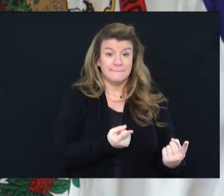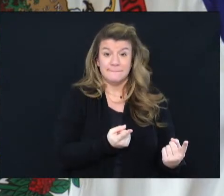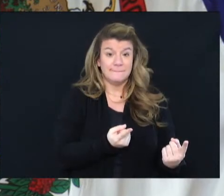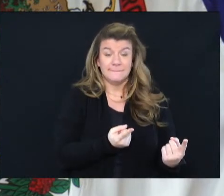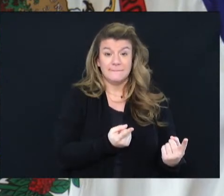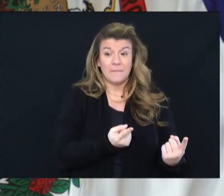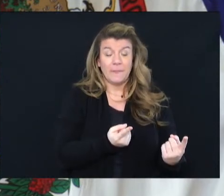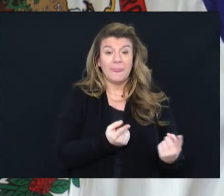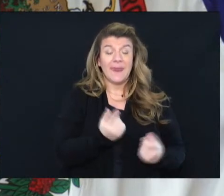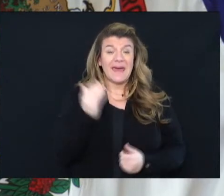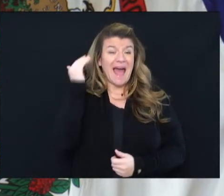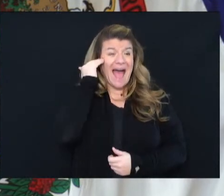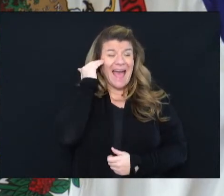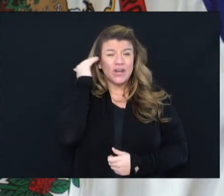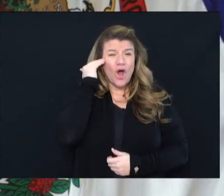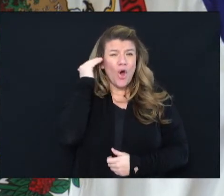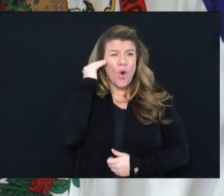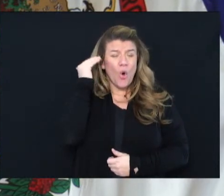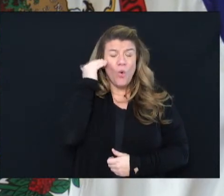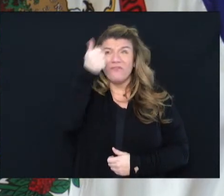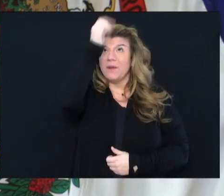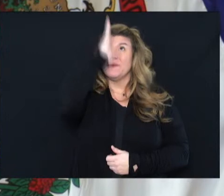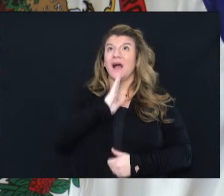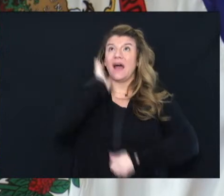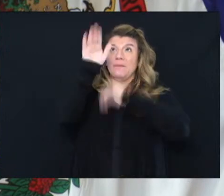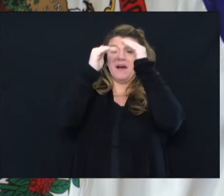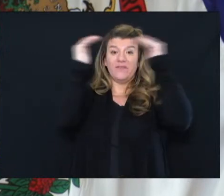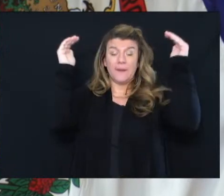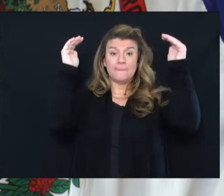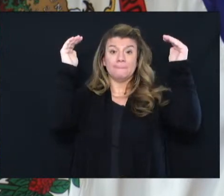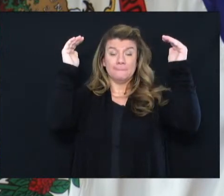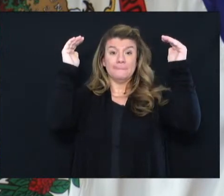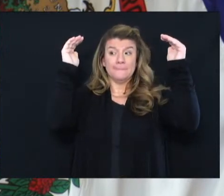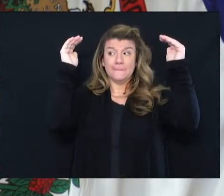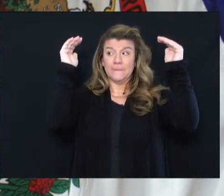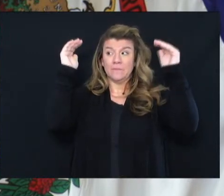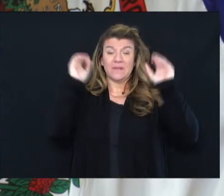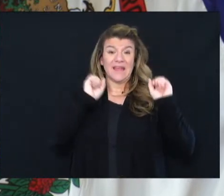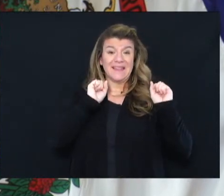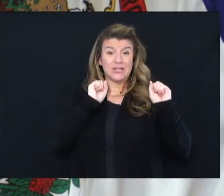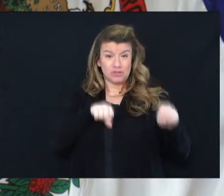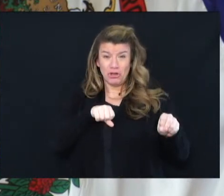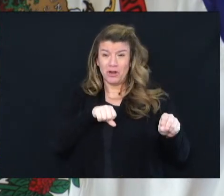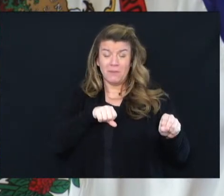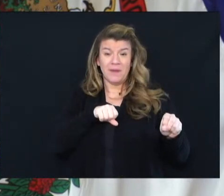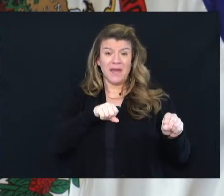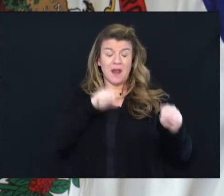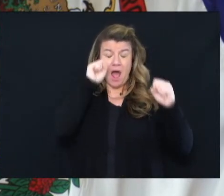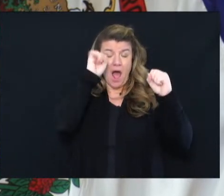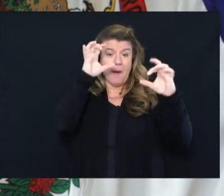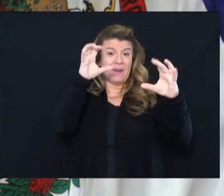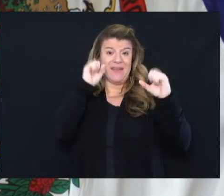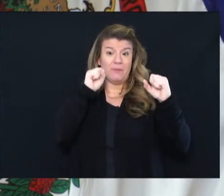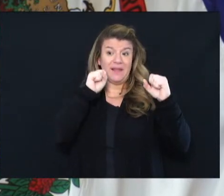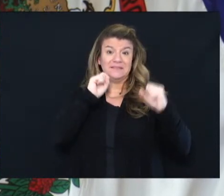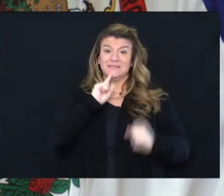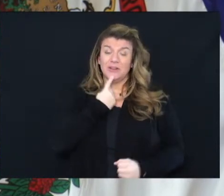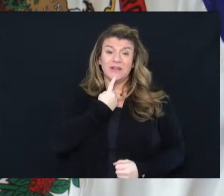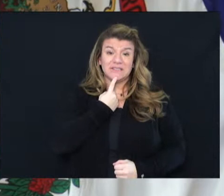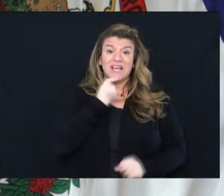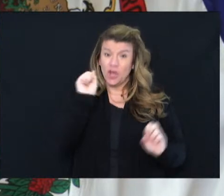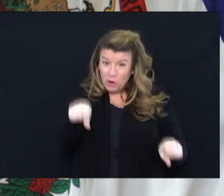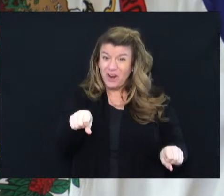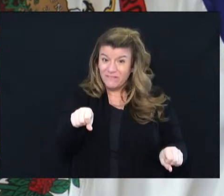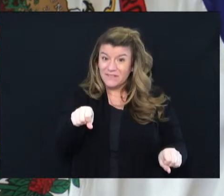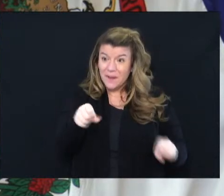from absolutely from God above that this could have been unbelievably serious.